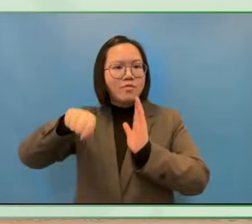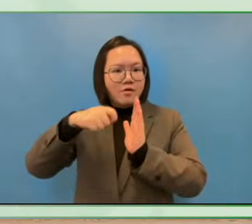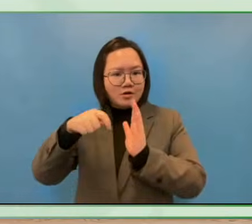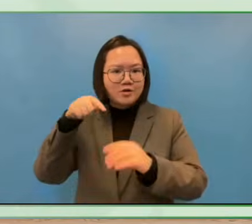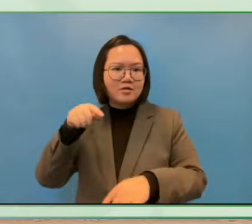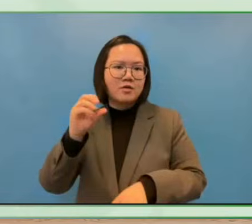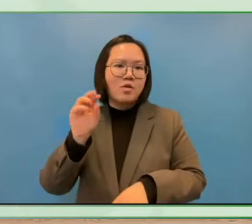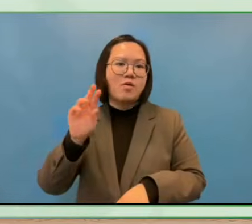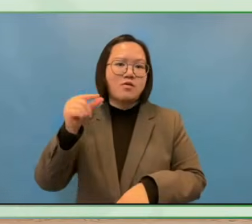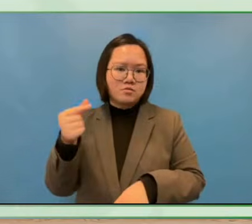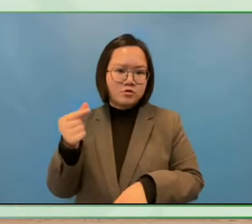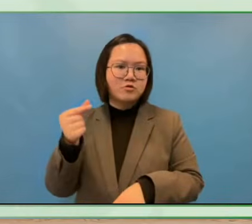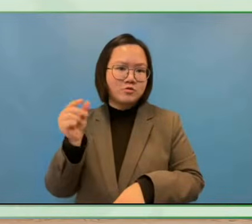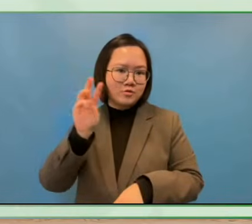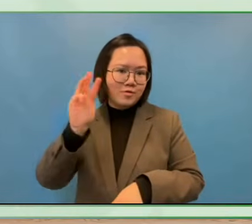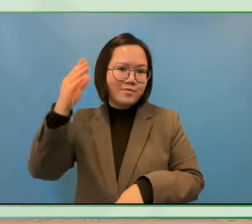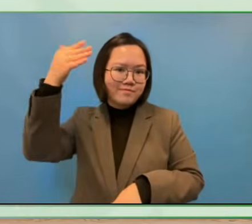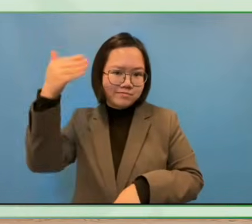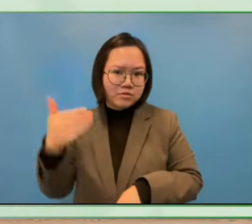this